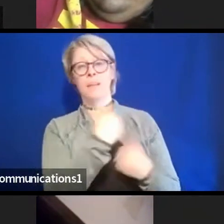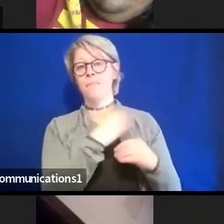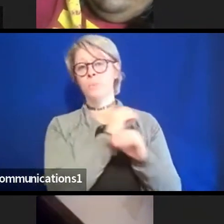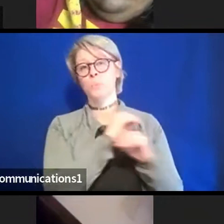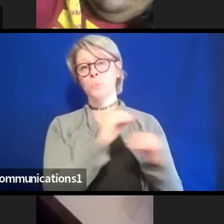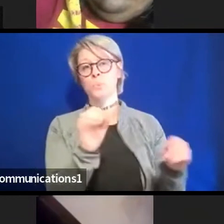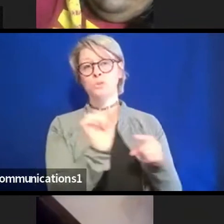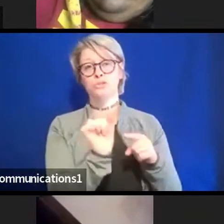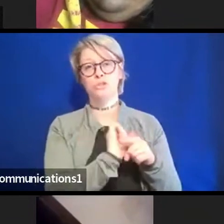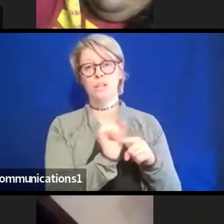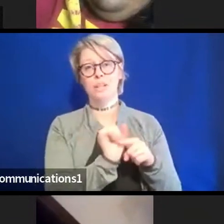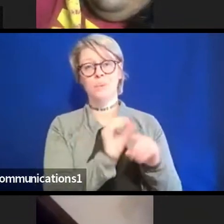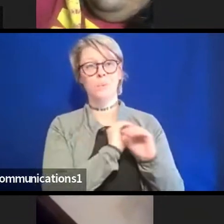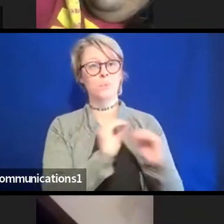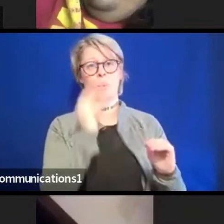training within